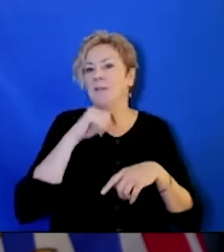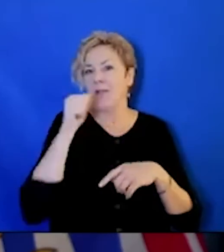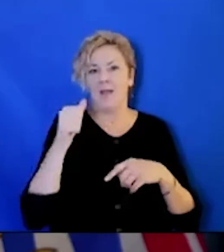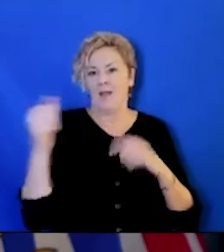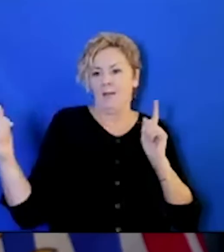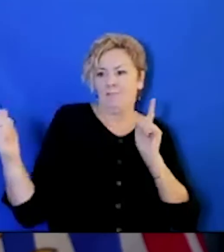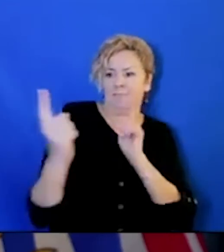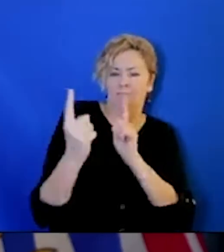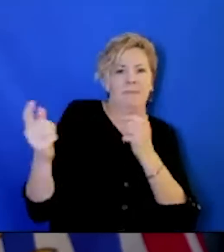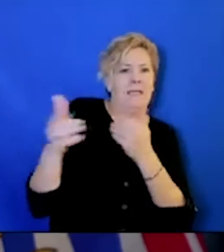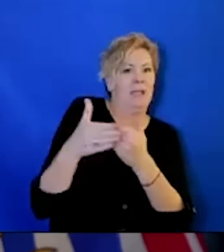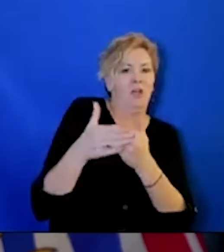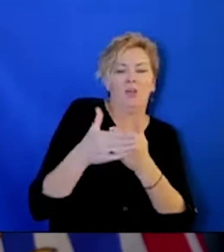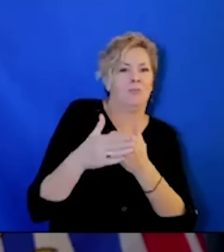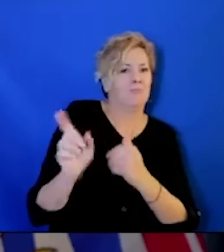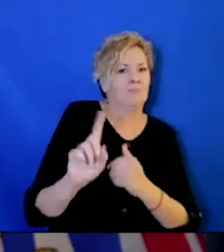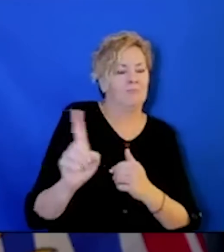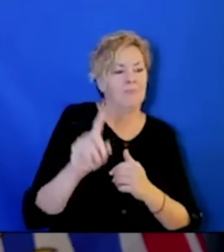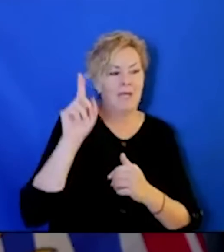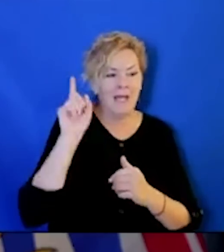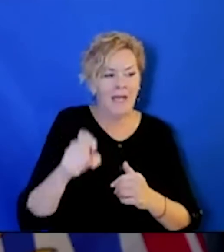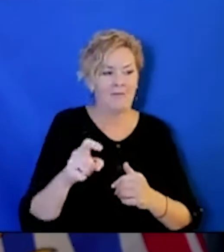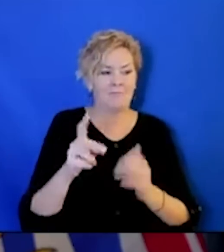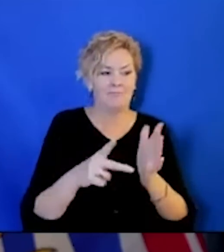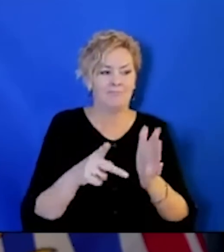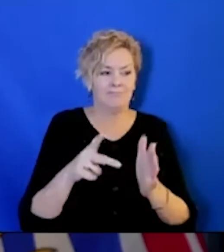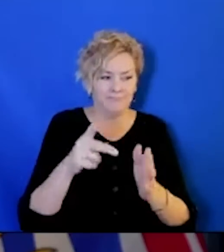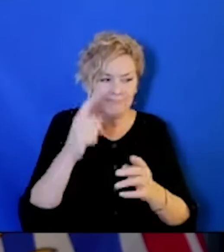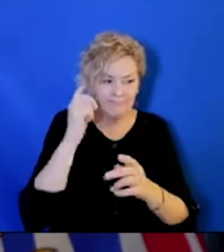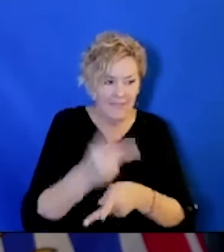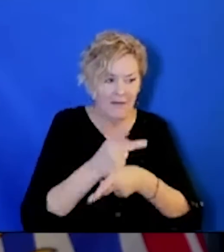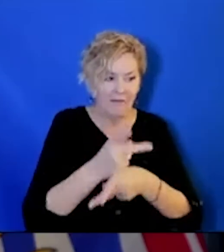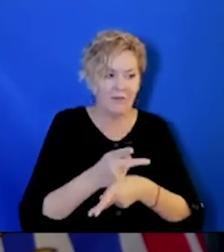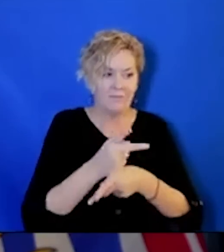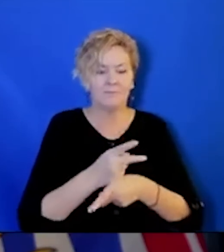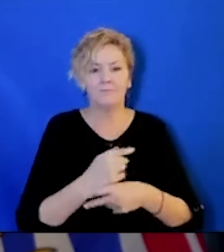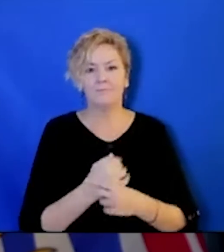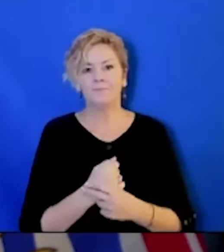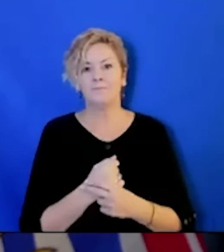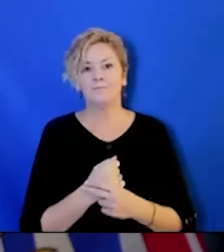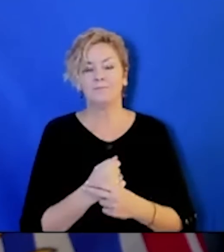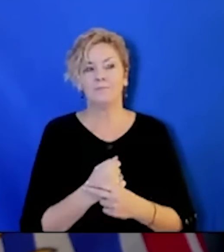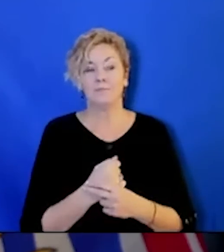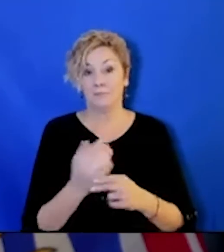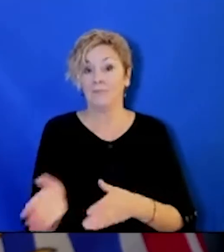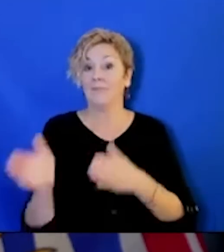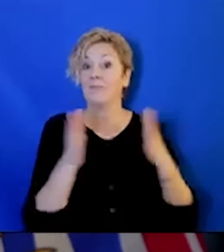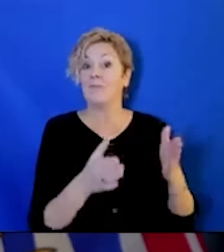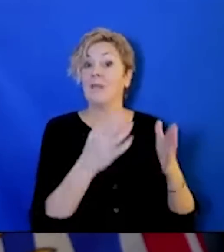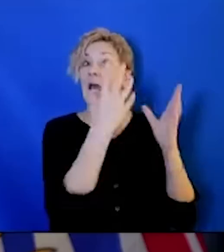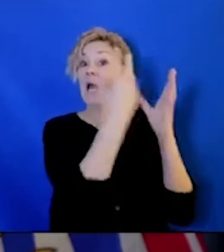is, we have to take additional safety precautions. For outdoor sports, we can continue to play our